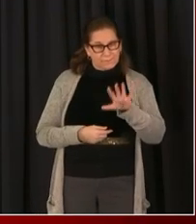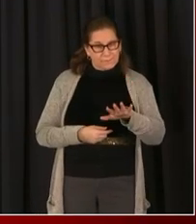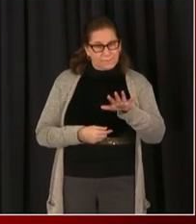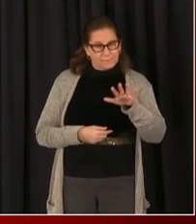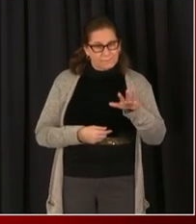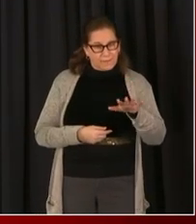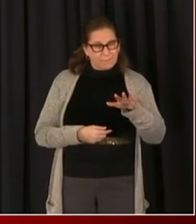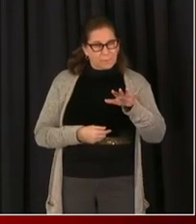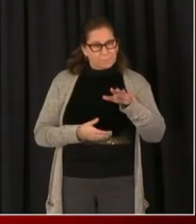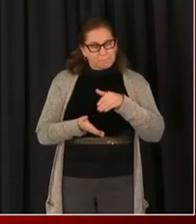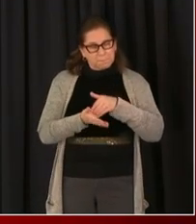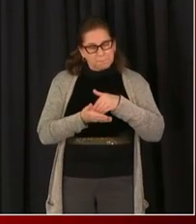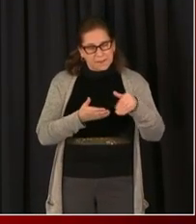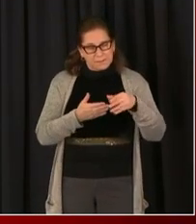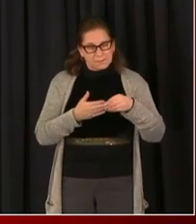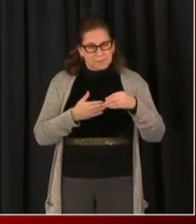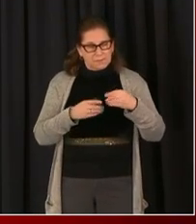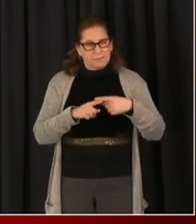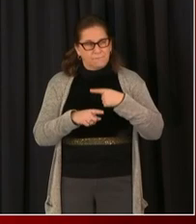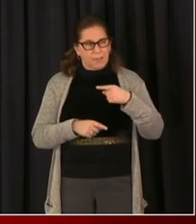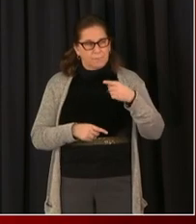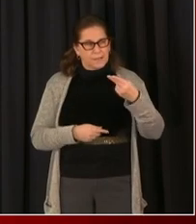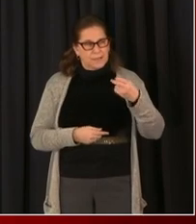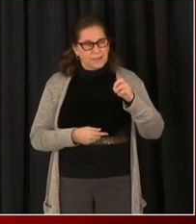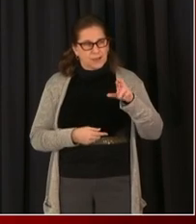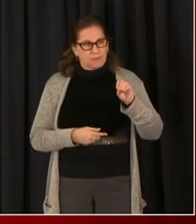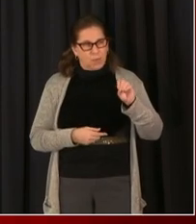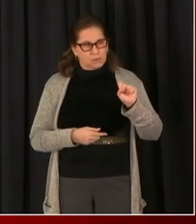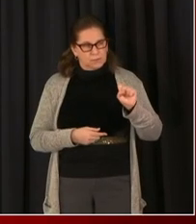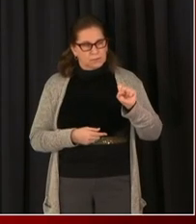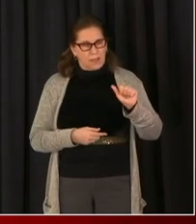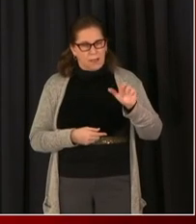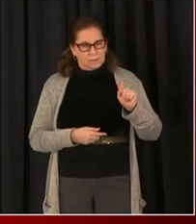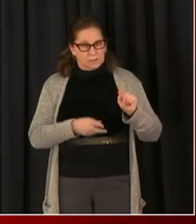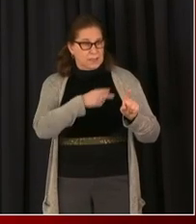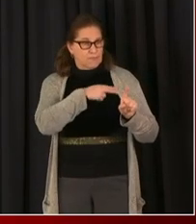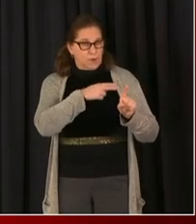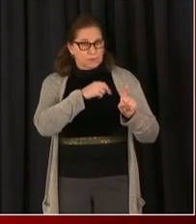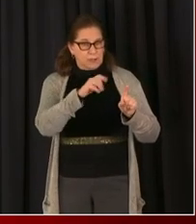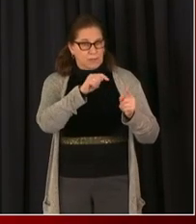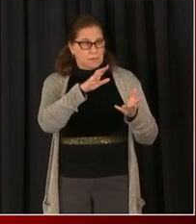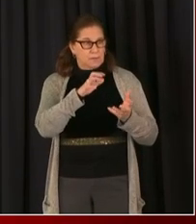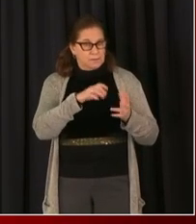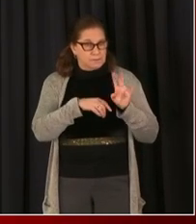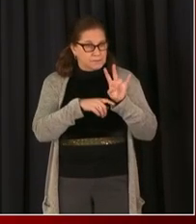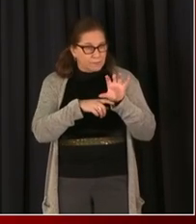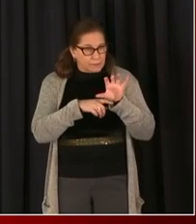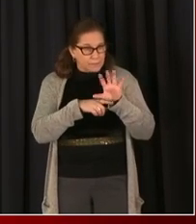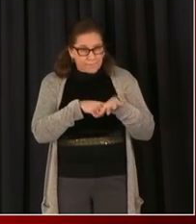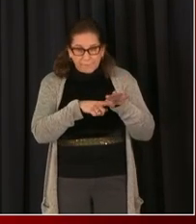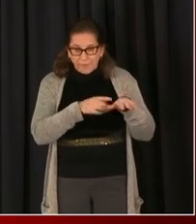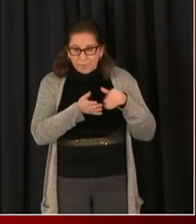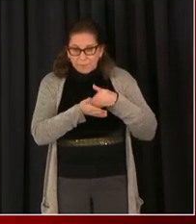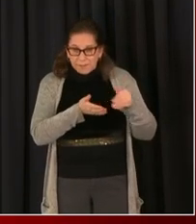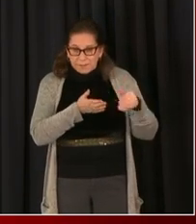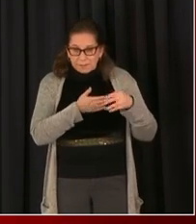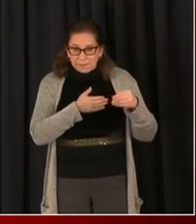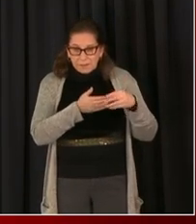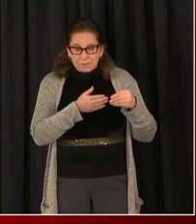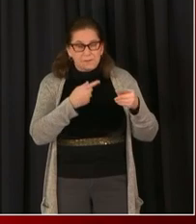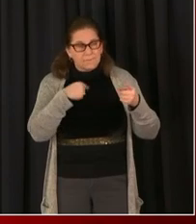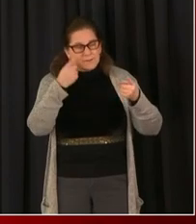from CARES. As you know, there's reportedly a compromise bill, but we still don't have